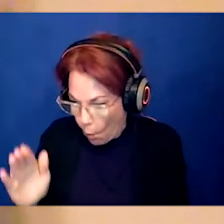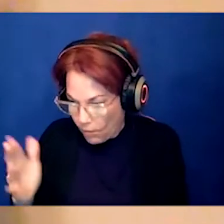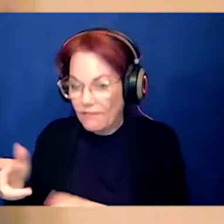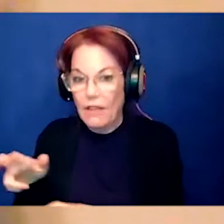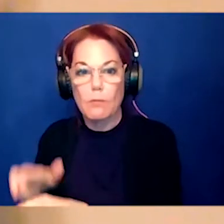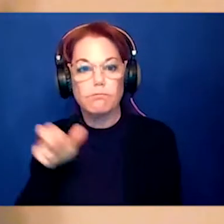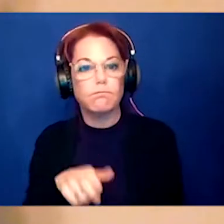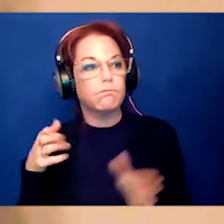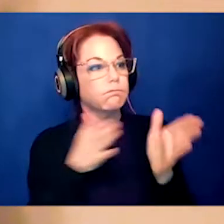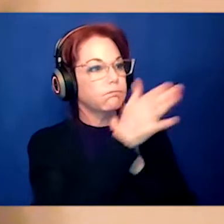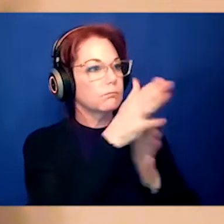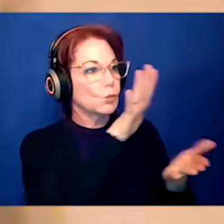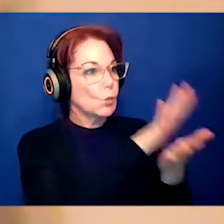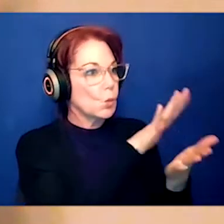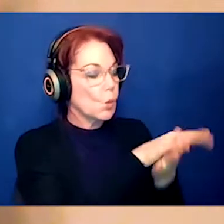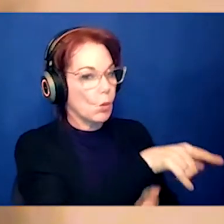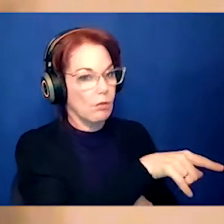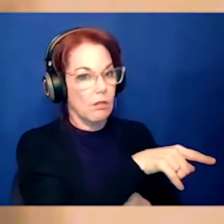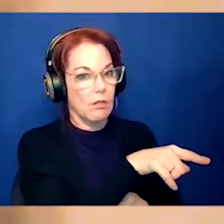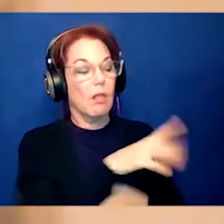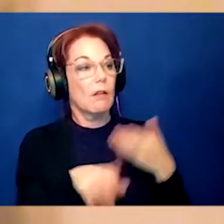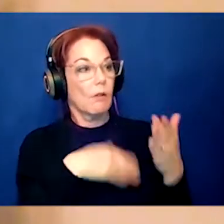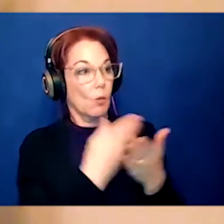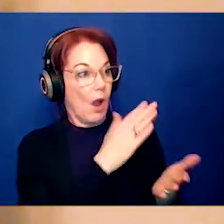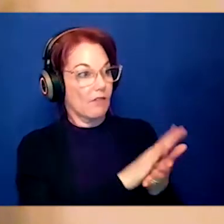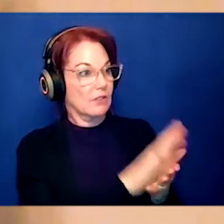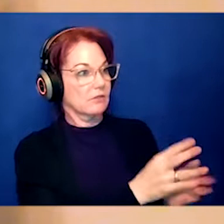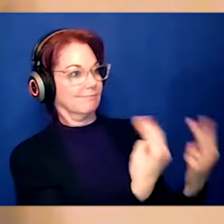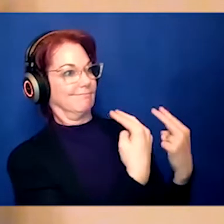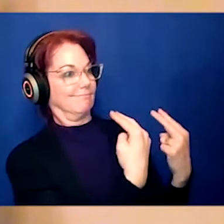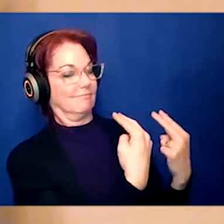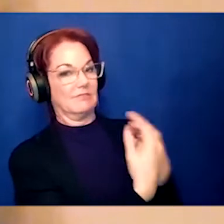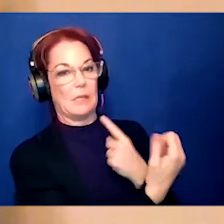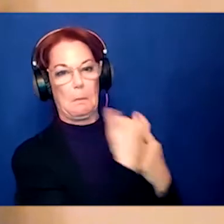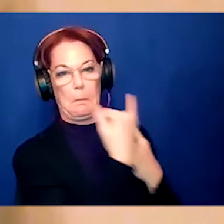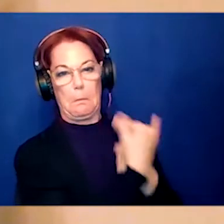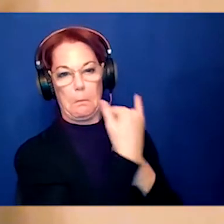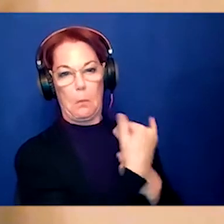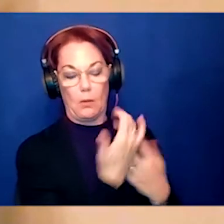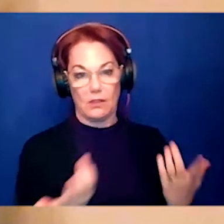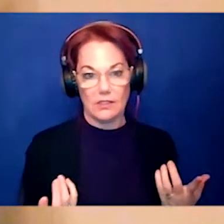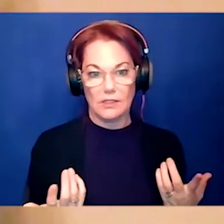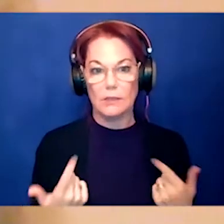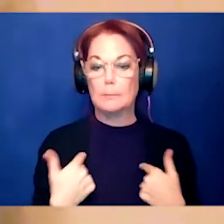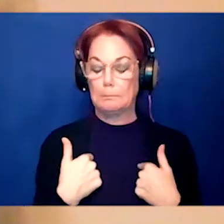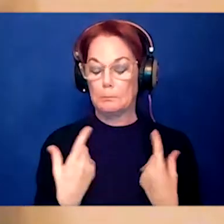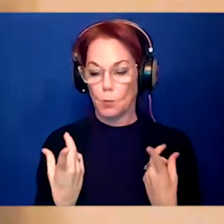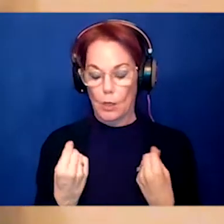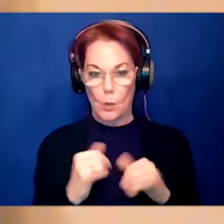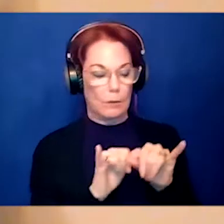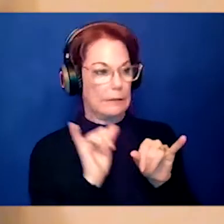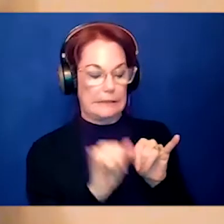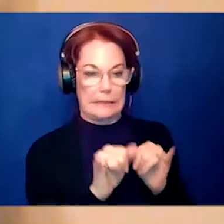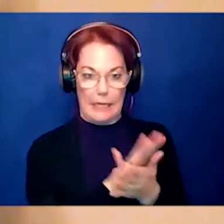dropped out when they faced the cruelty of students who realized we were refugees. I stayed in school and eventually graduated from the